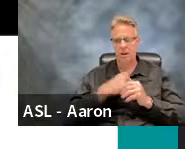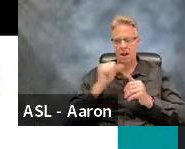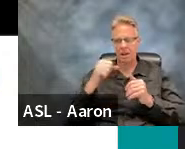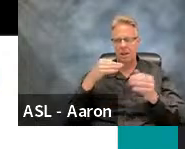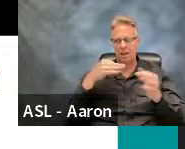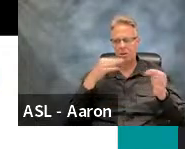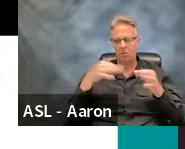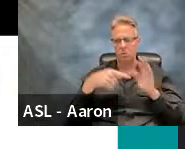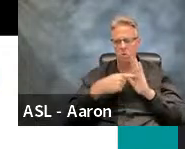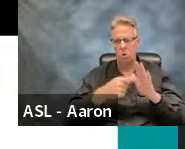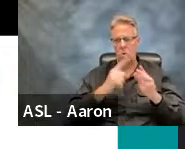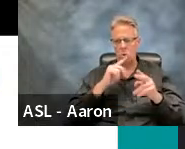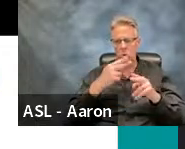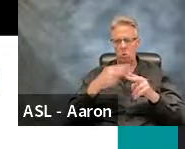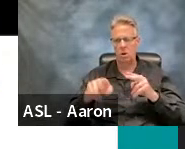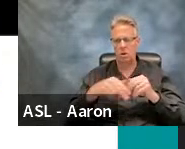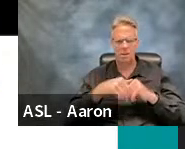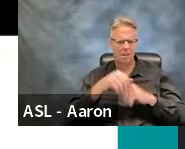quick.